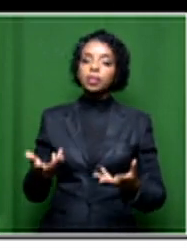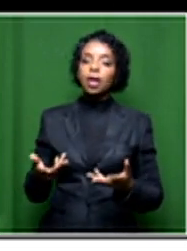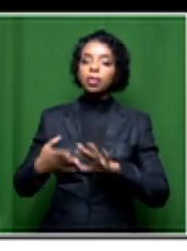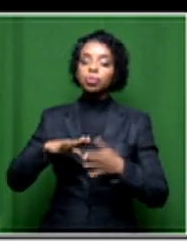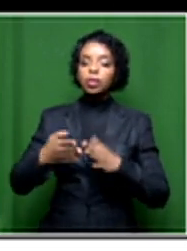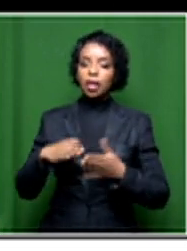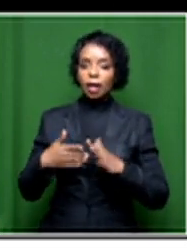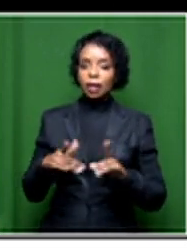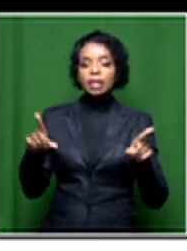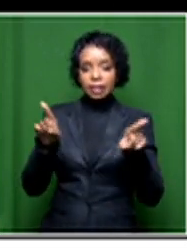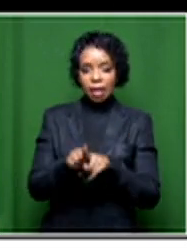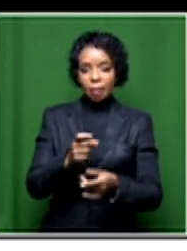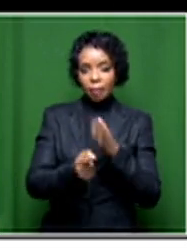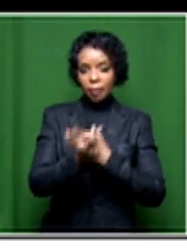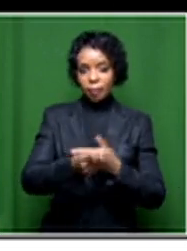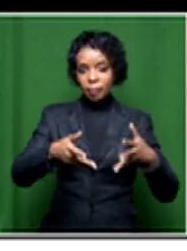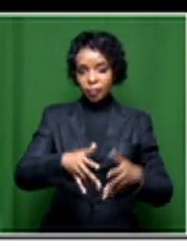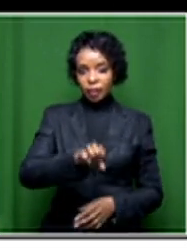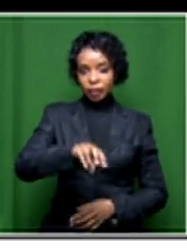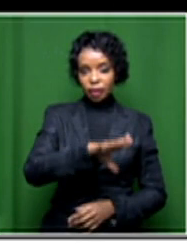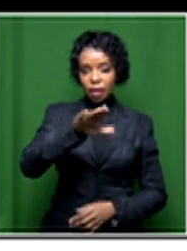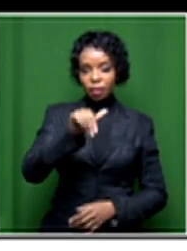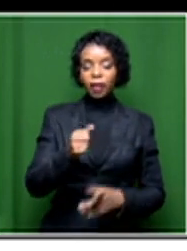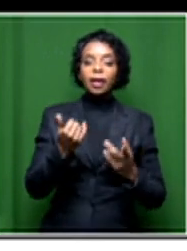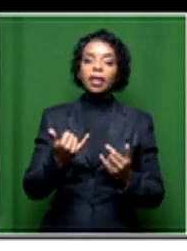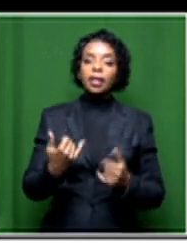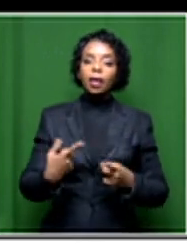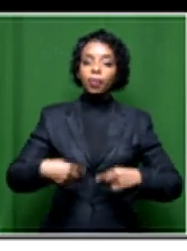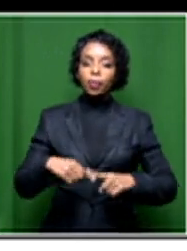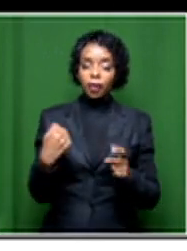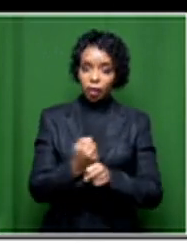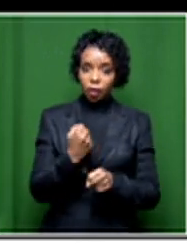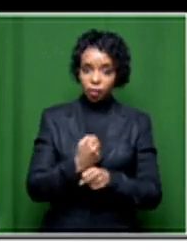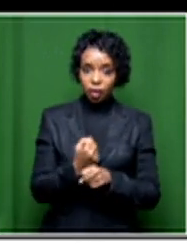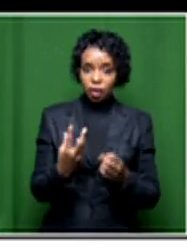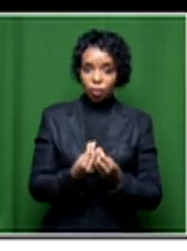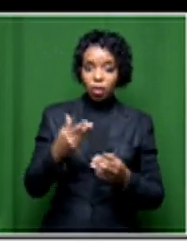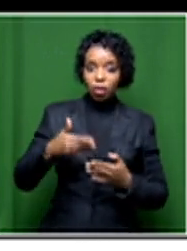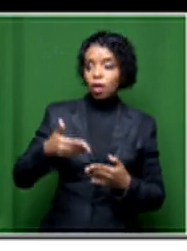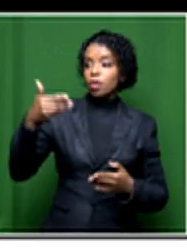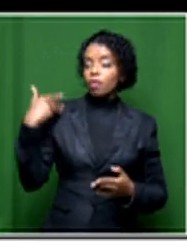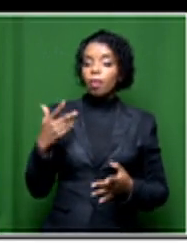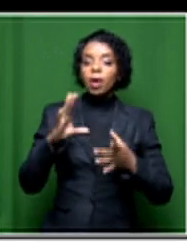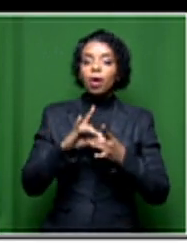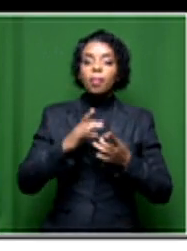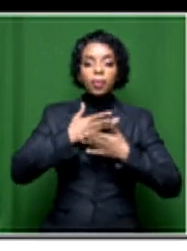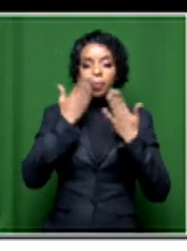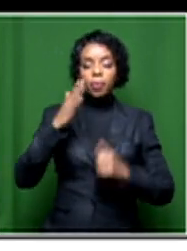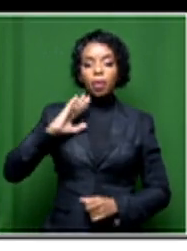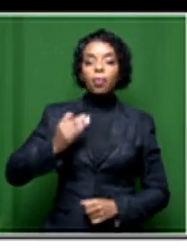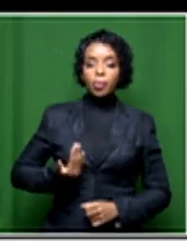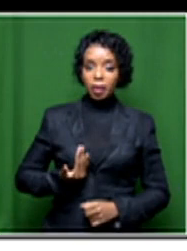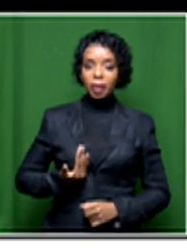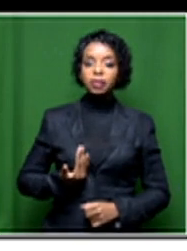South Africa. Only we are now also working with former homeless women. We've partnered up with a